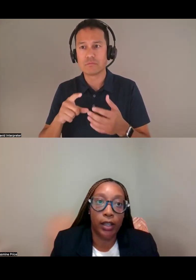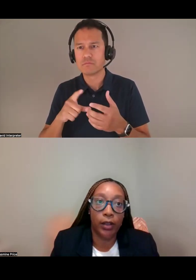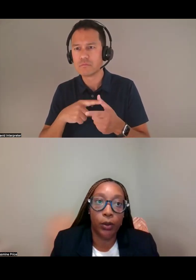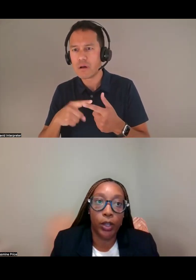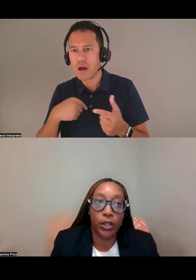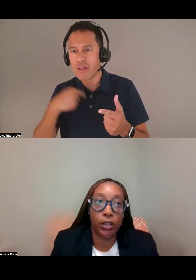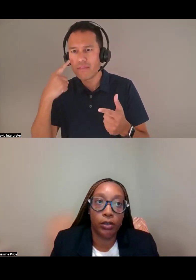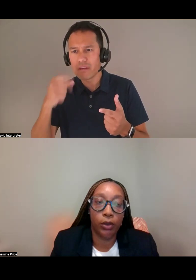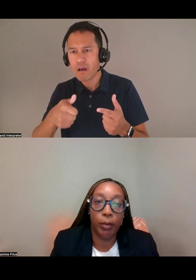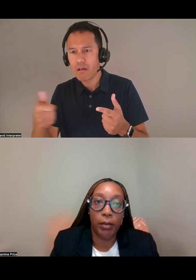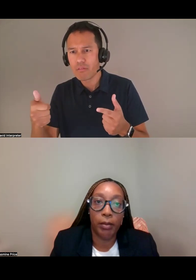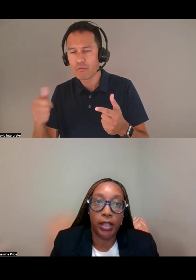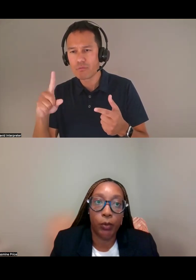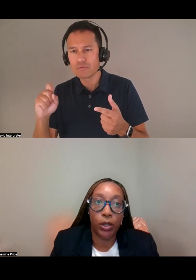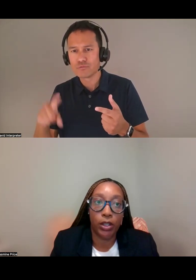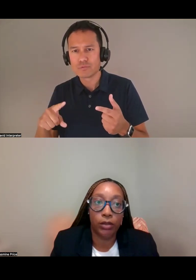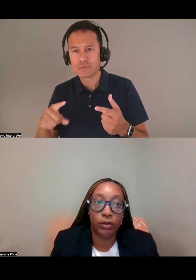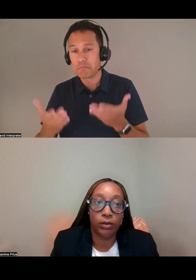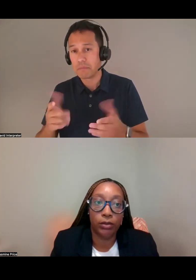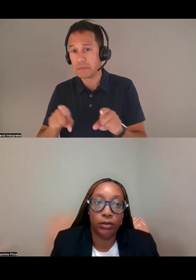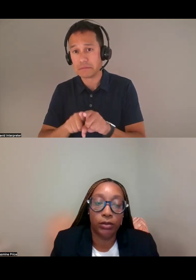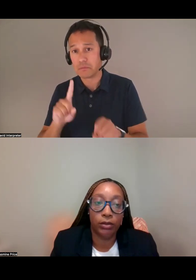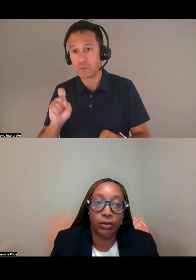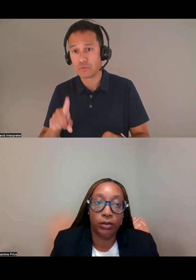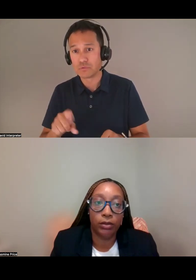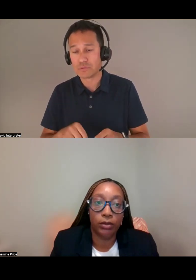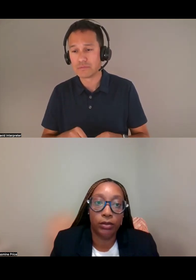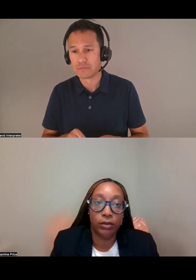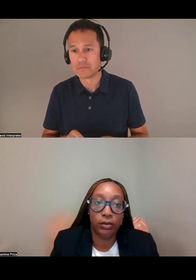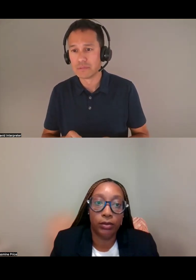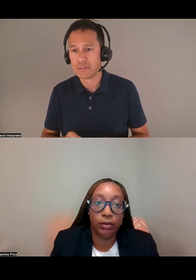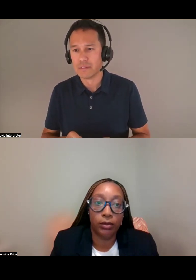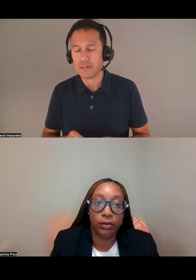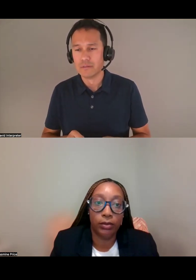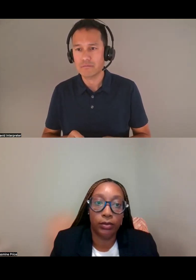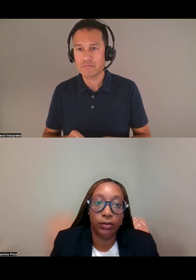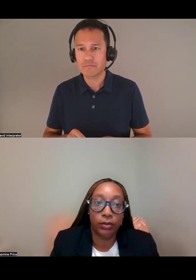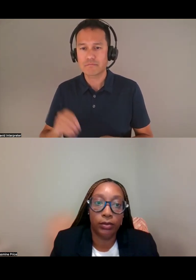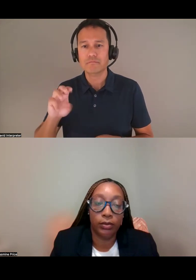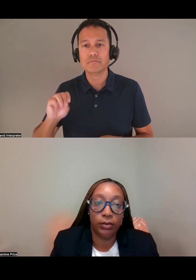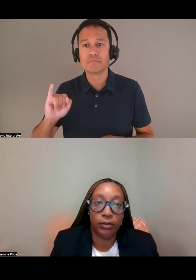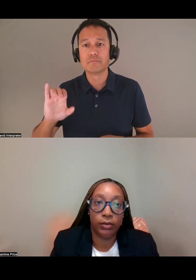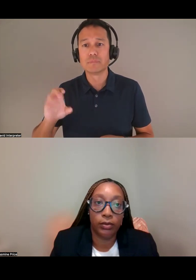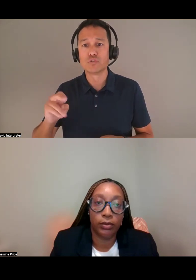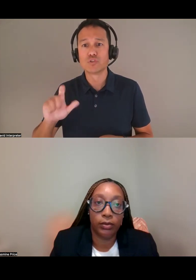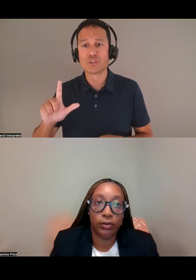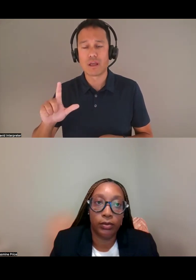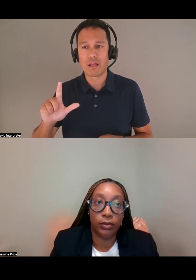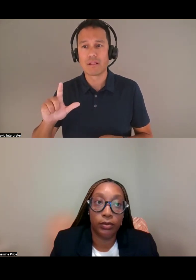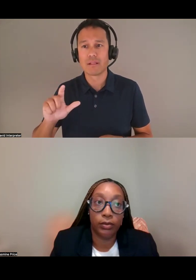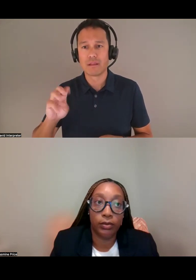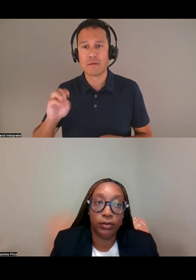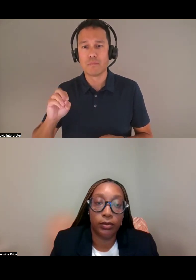someone had another question, or it might have been the same question. Yeah, actually, this is Michelle Morales. I have a question.